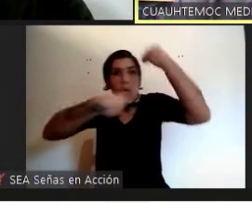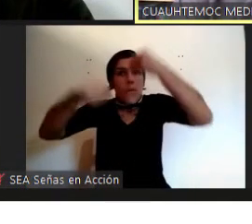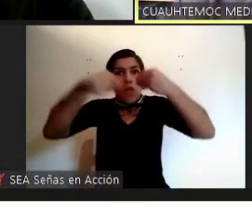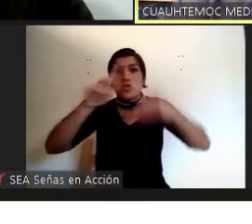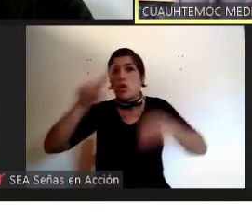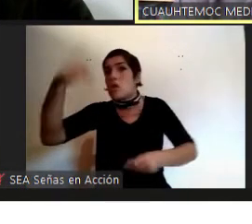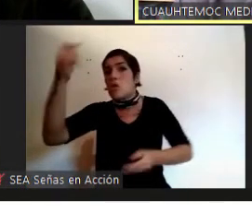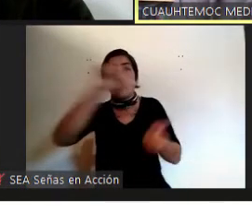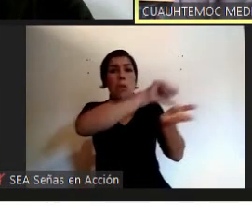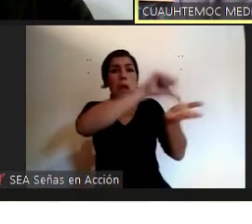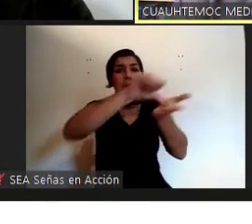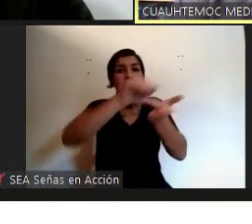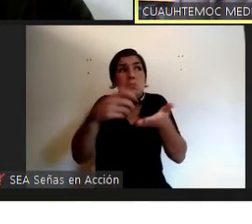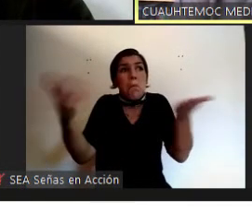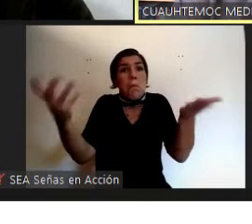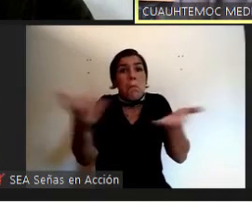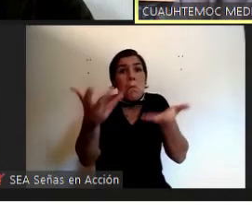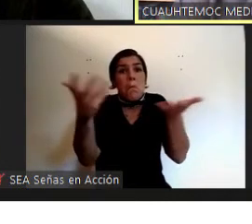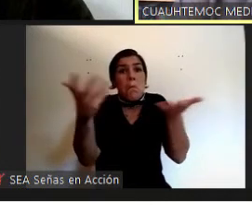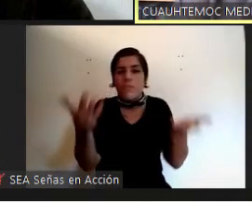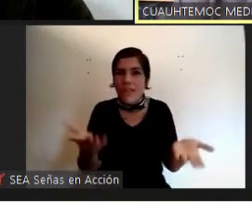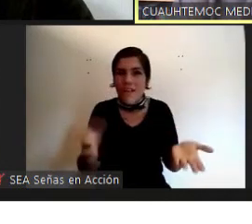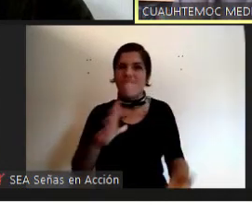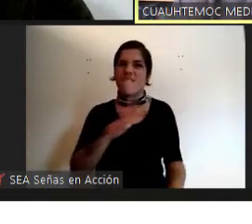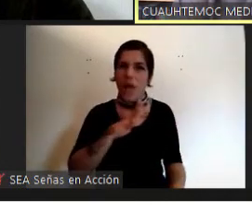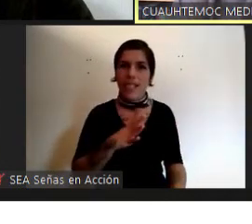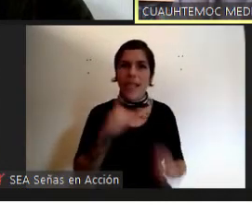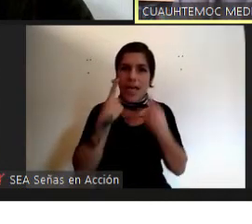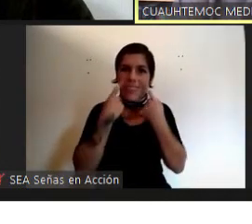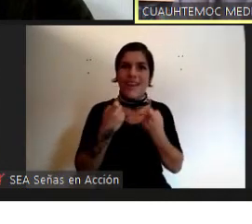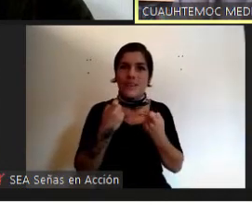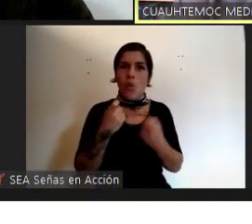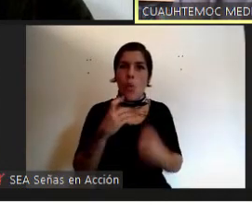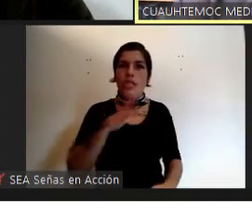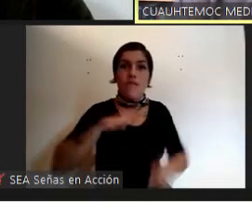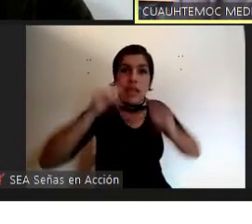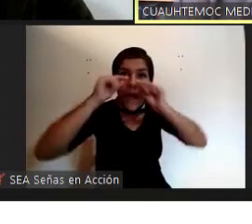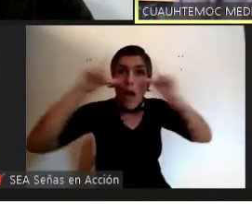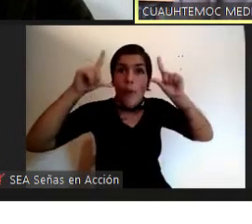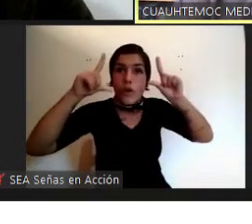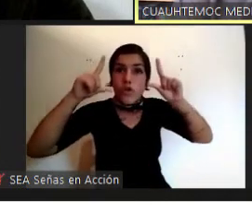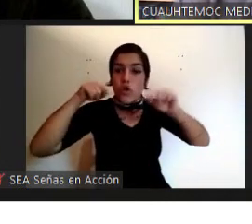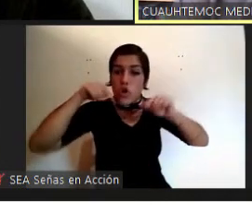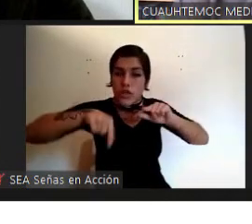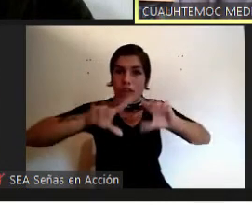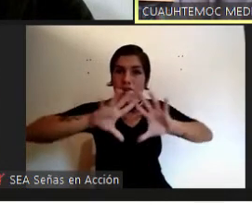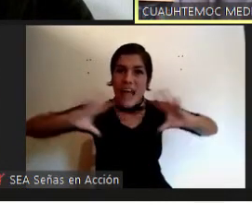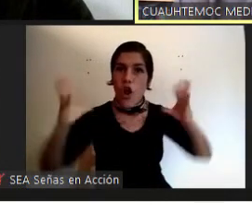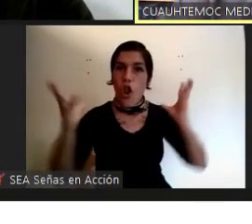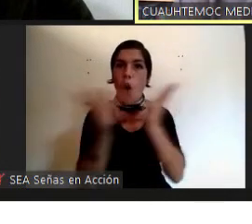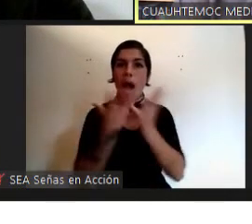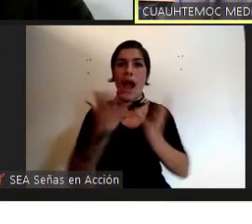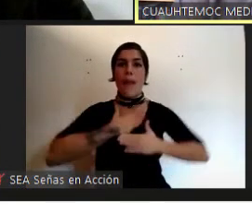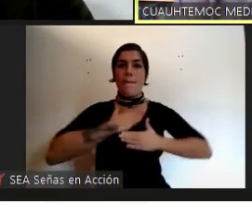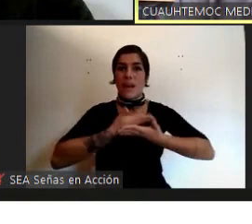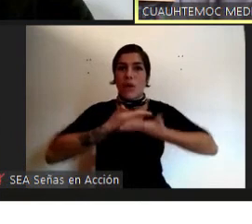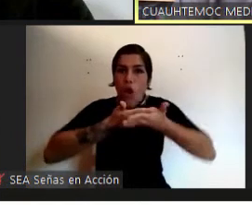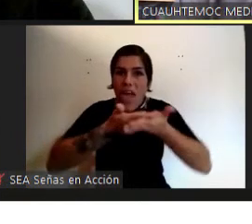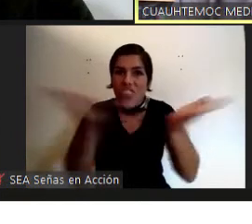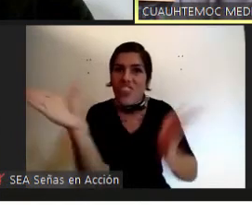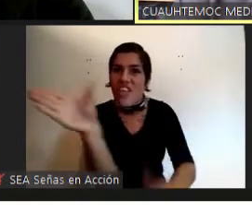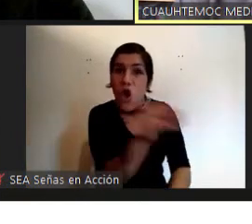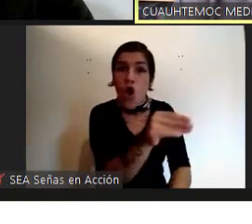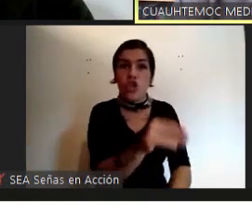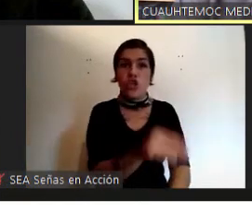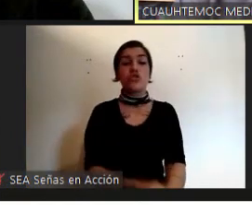should be one of our nodes. I'd just like to finish with the suggestion saying that I'm not normally